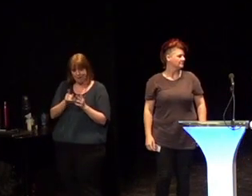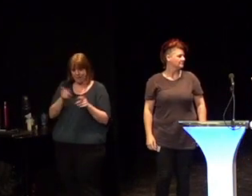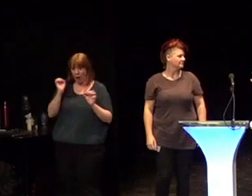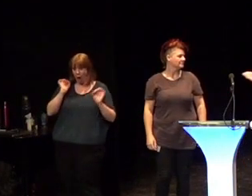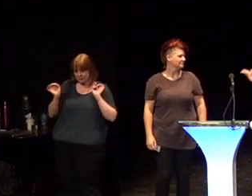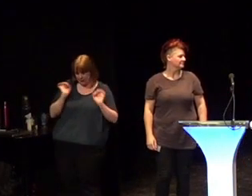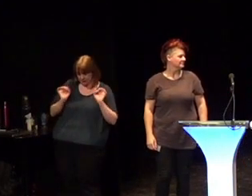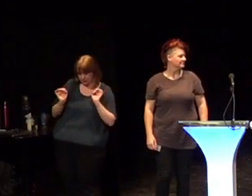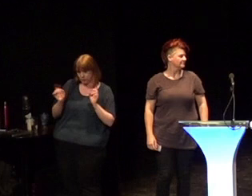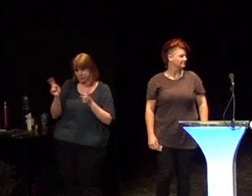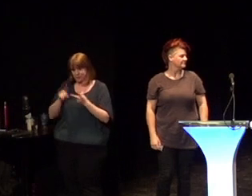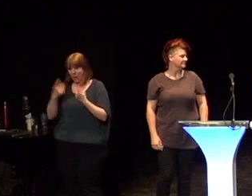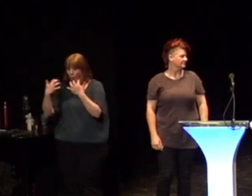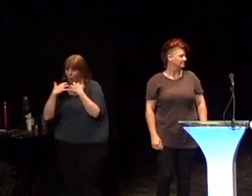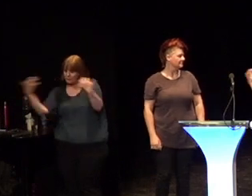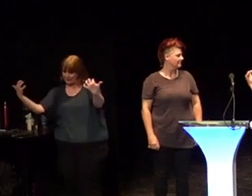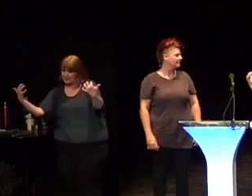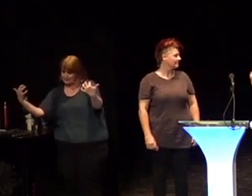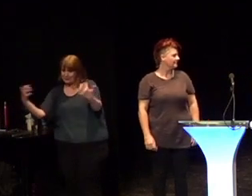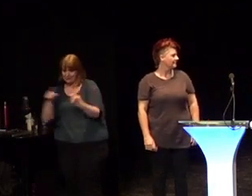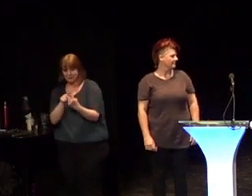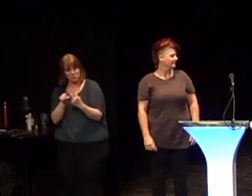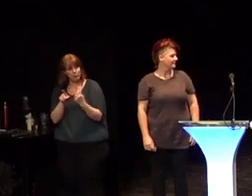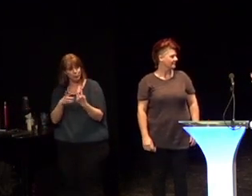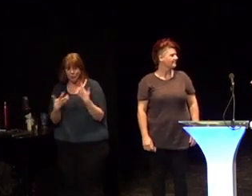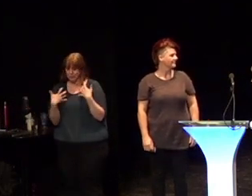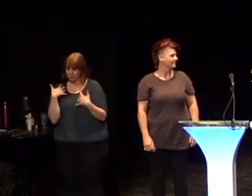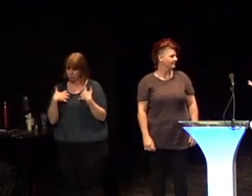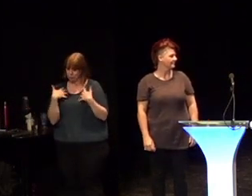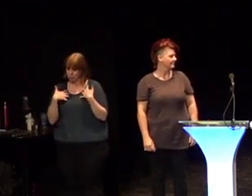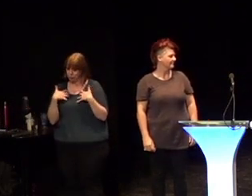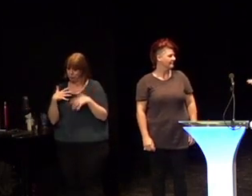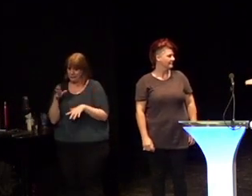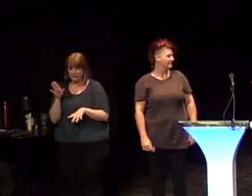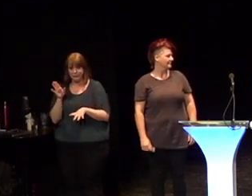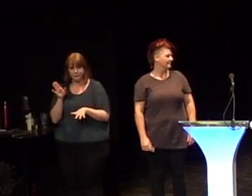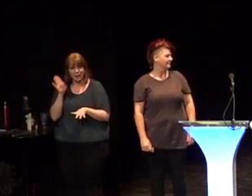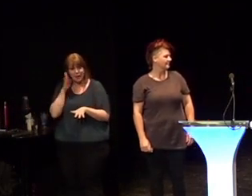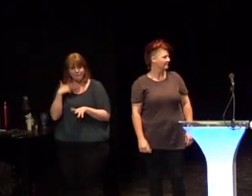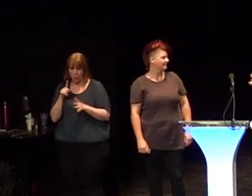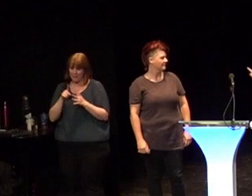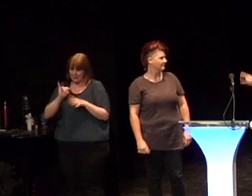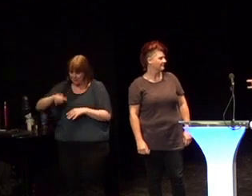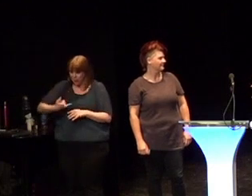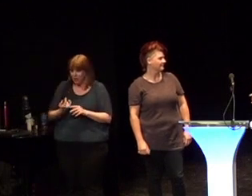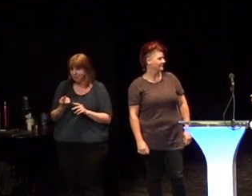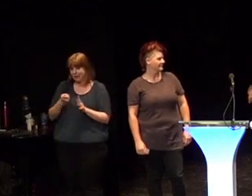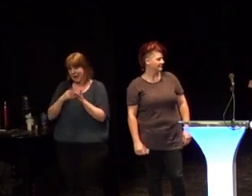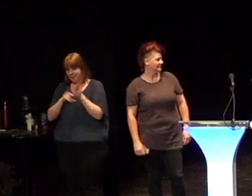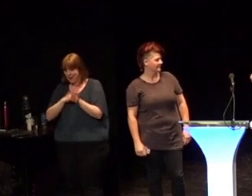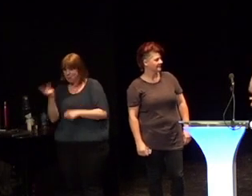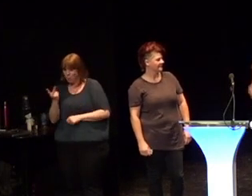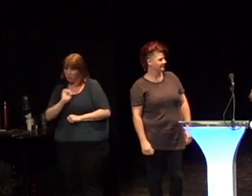artist and the audience, the public, and I think it'd be really interesting to hear from EJ and Andy about